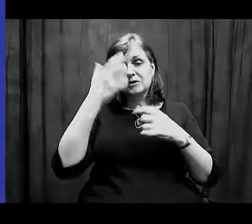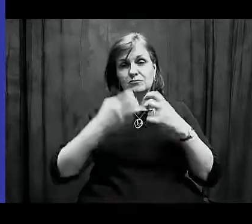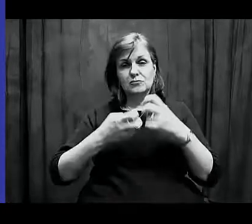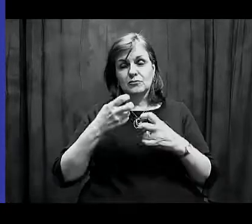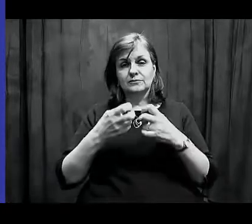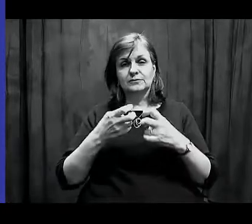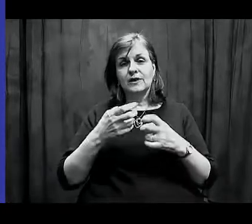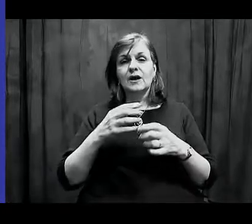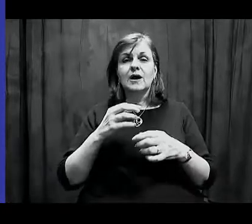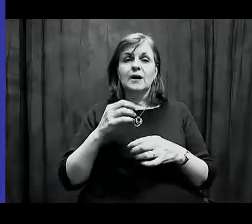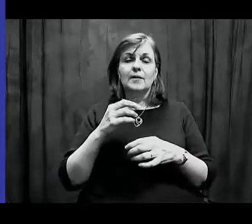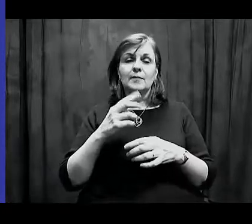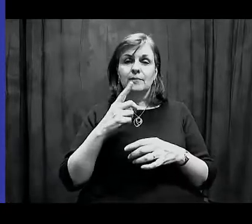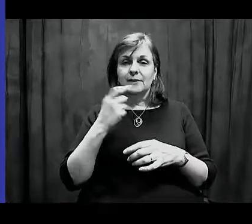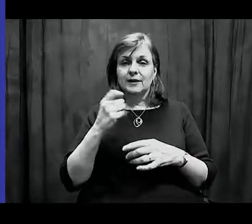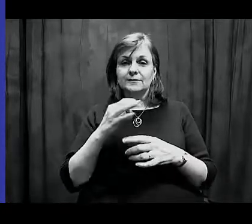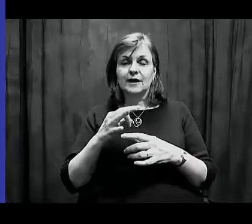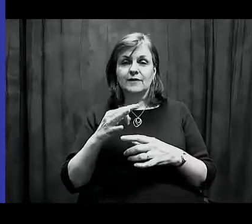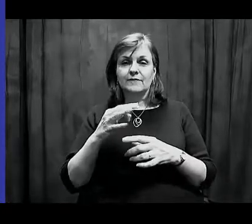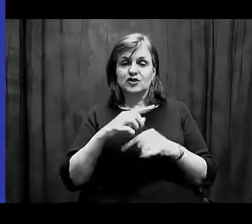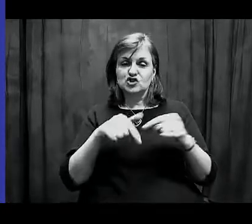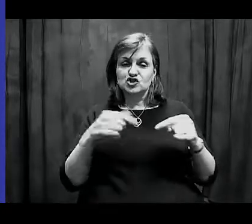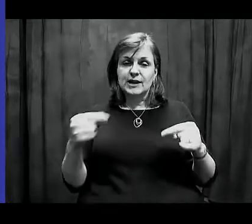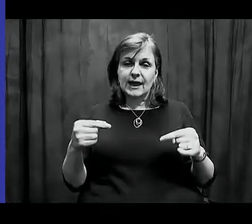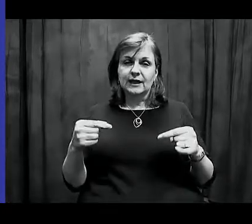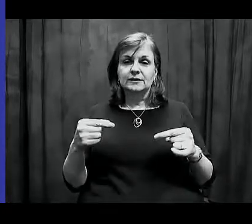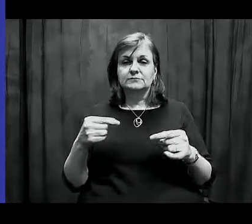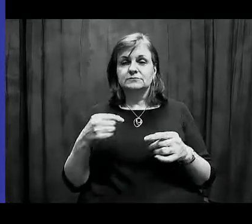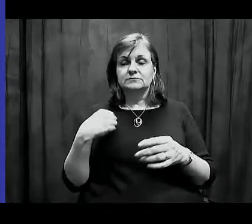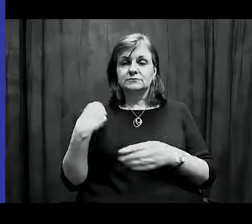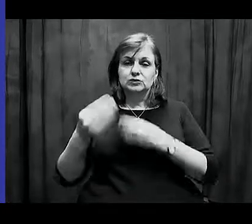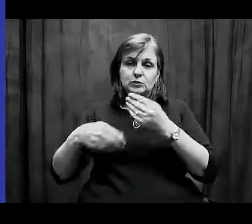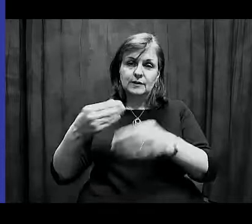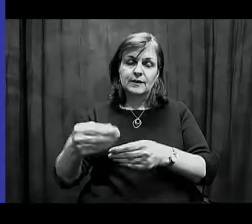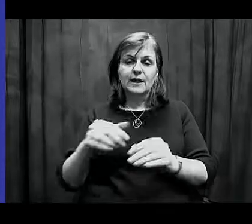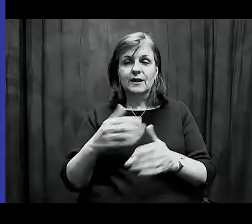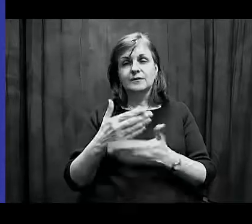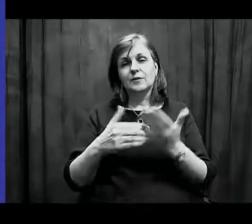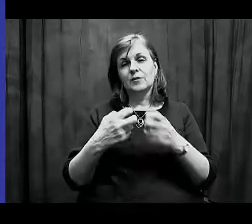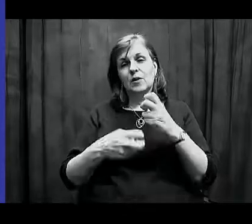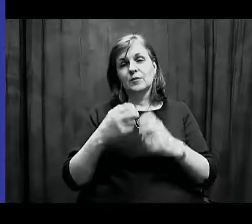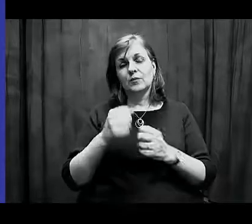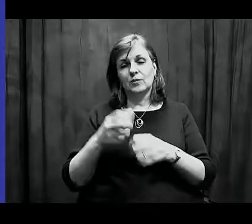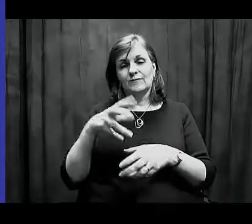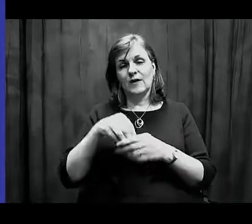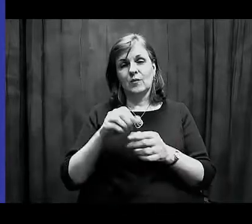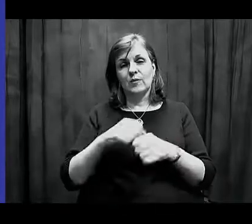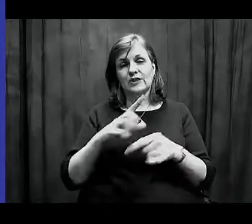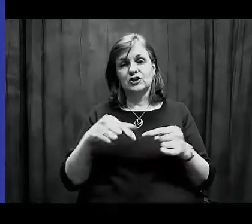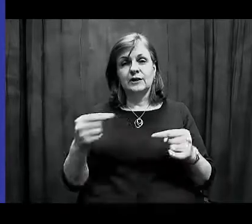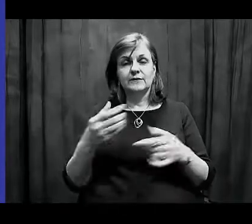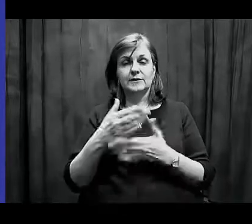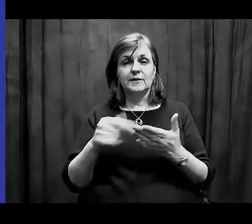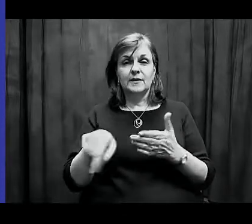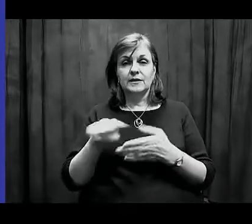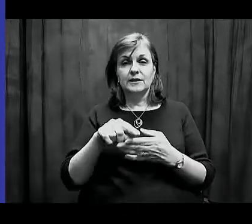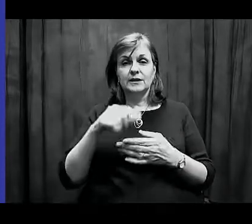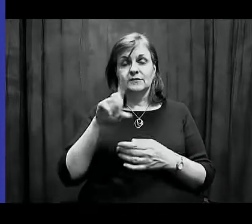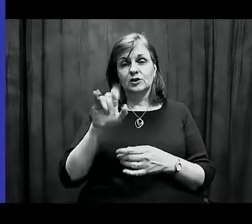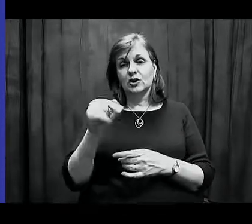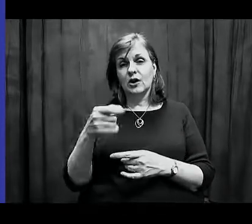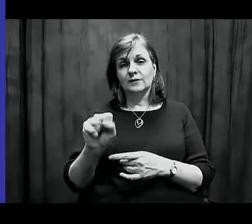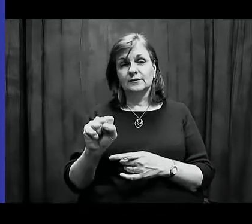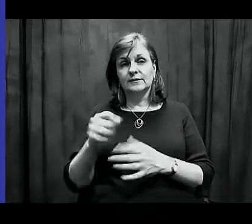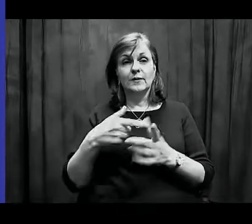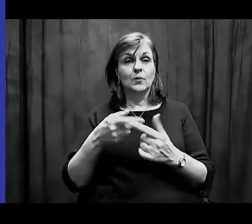difficulties, right? Because of genetic lines and problems with the genetics of some of these dogs.